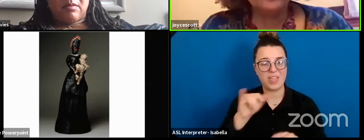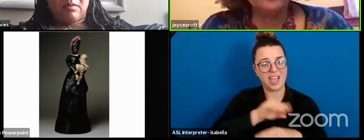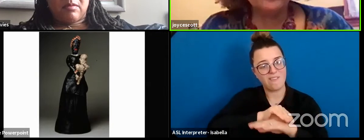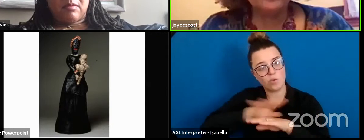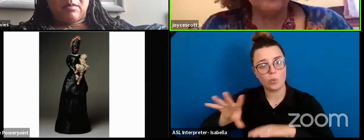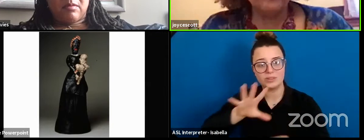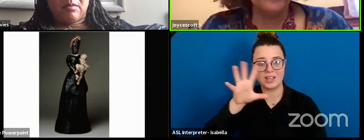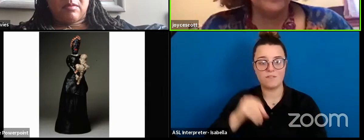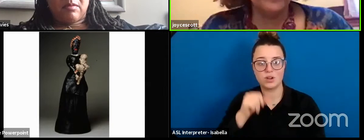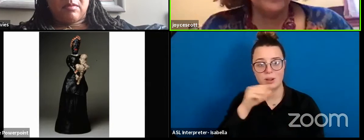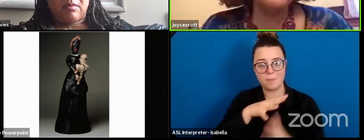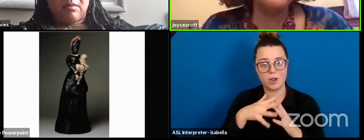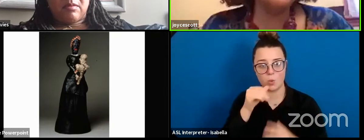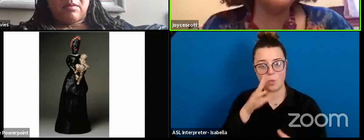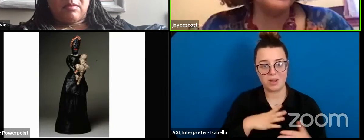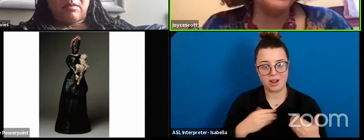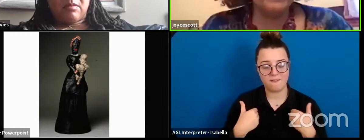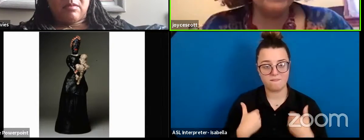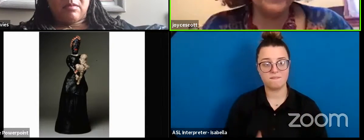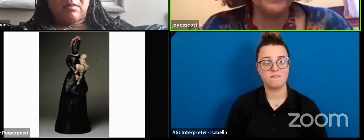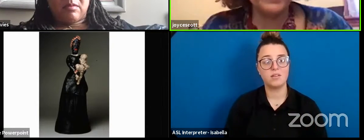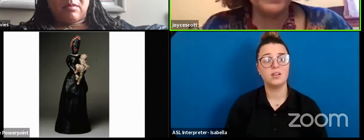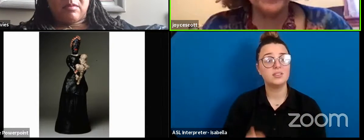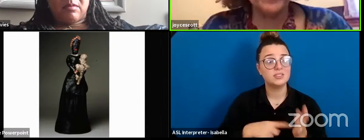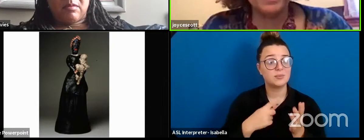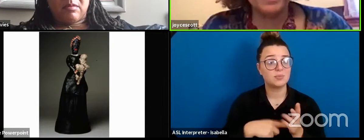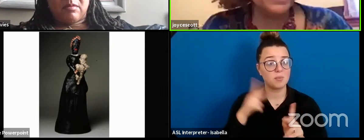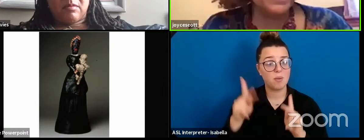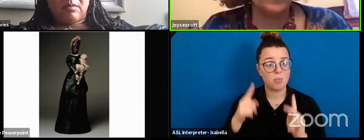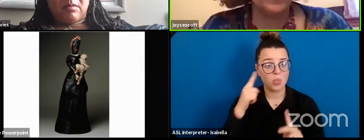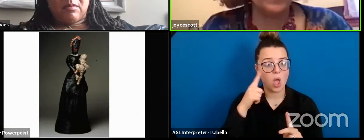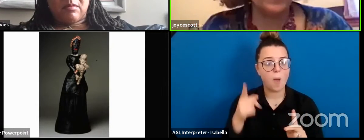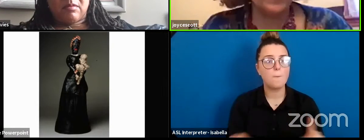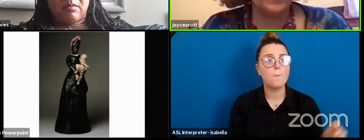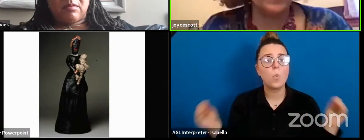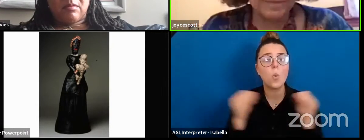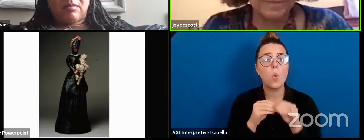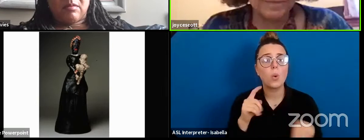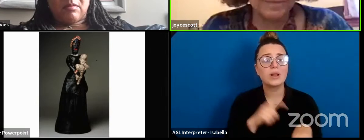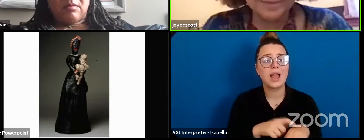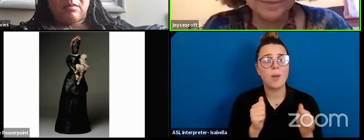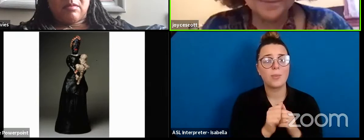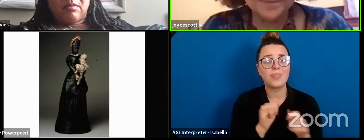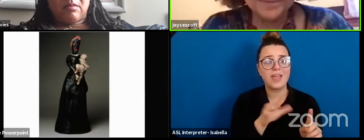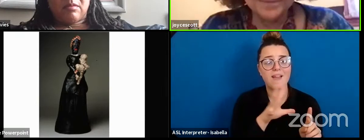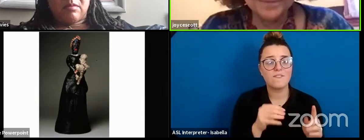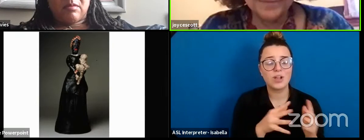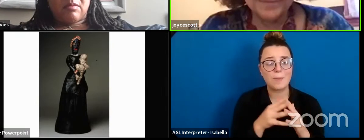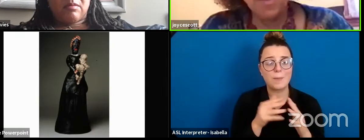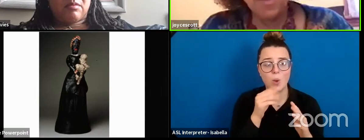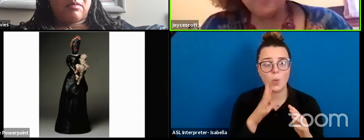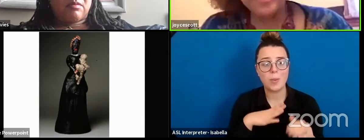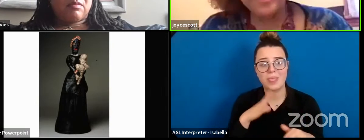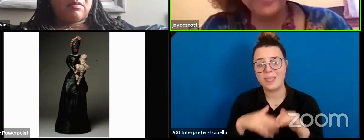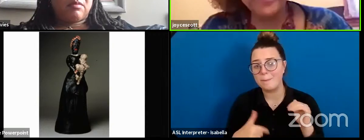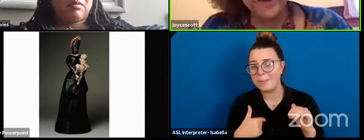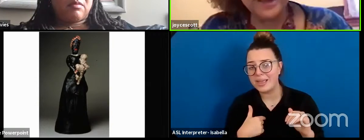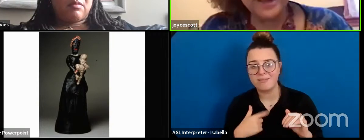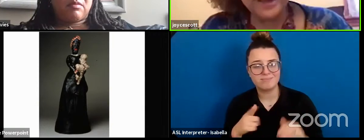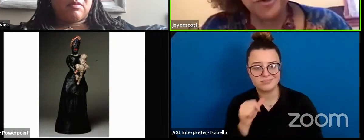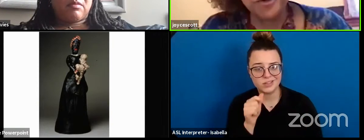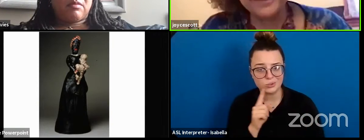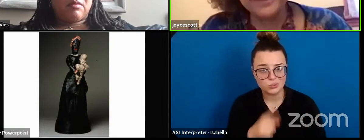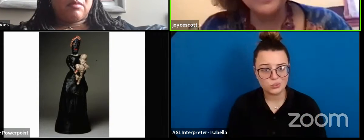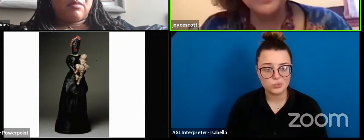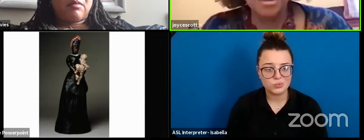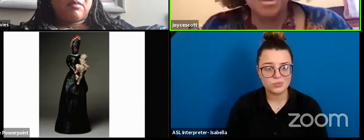Sometimes children thought there's more time with her than there is with me, but that wasn't true. They awoke very early in